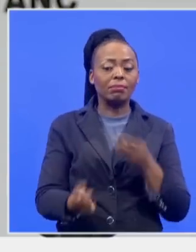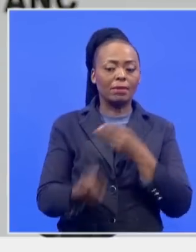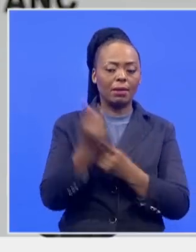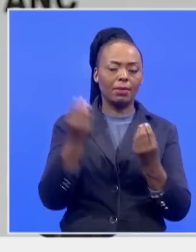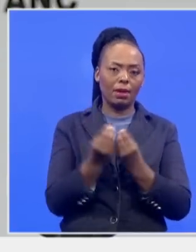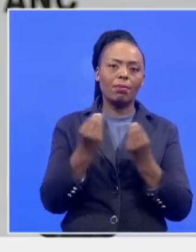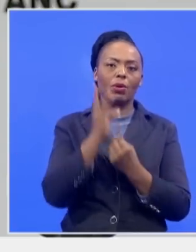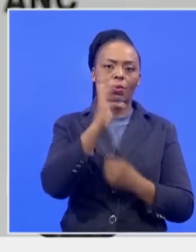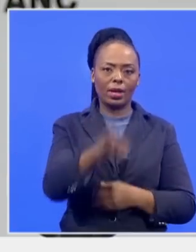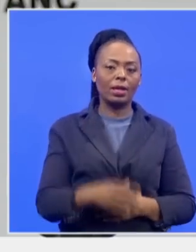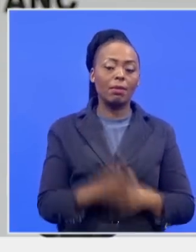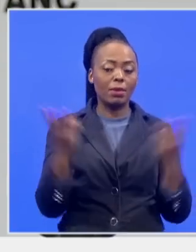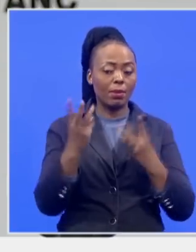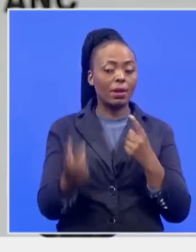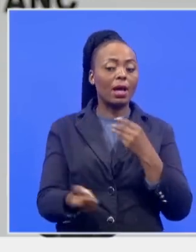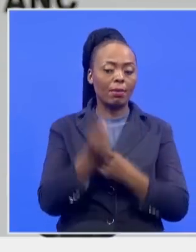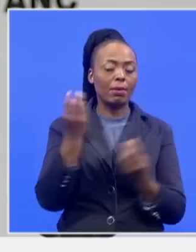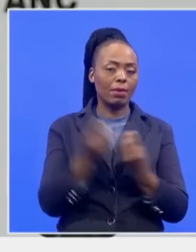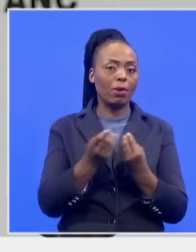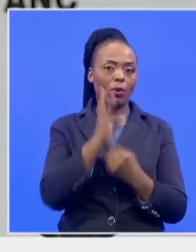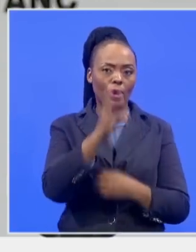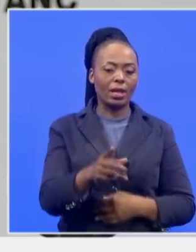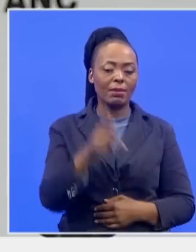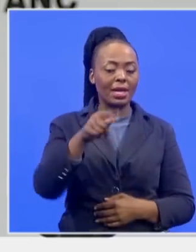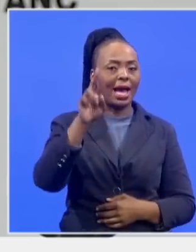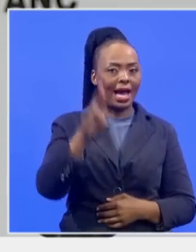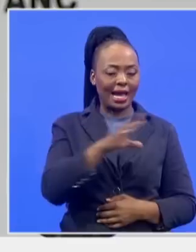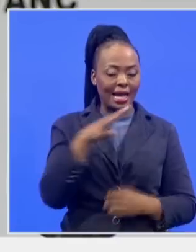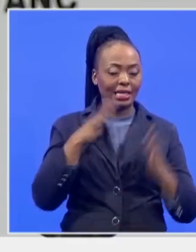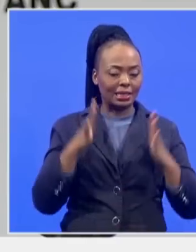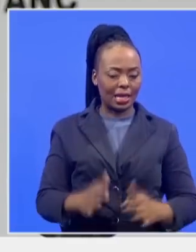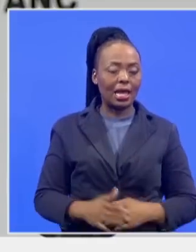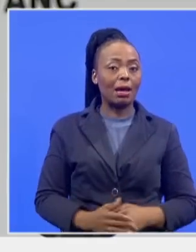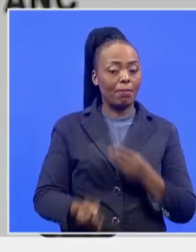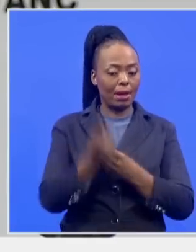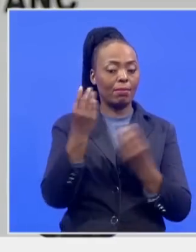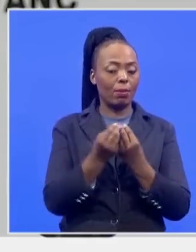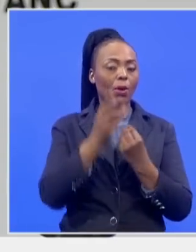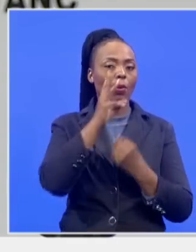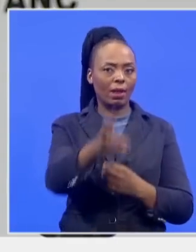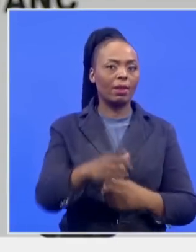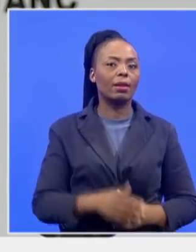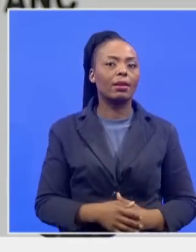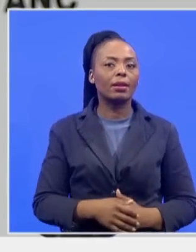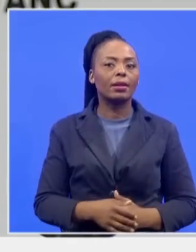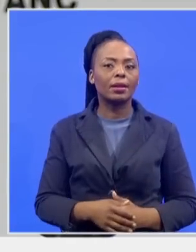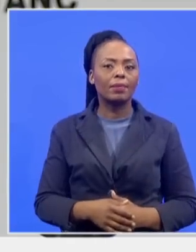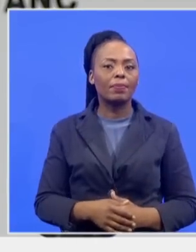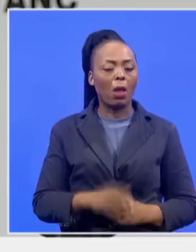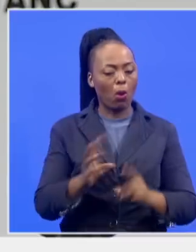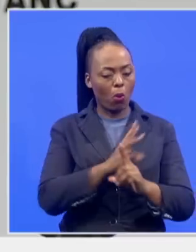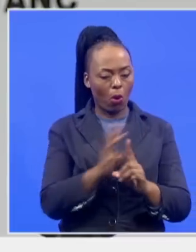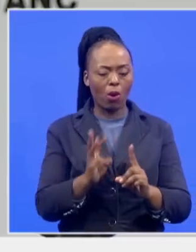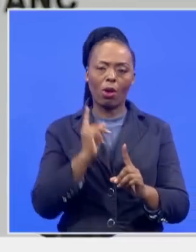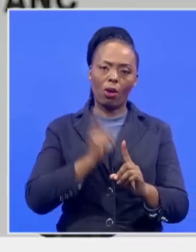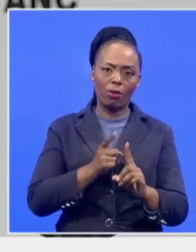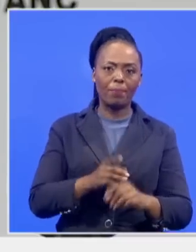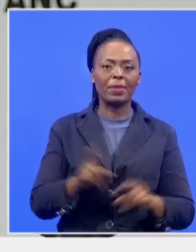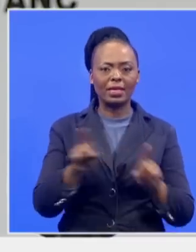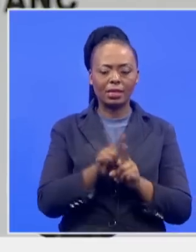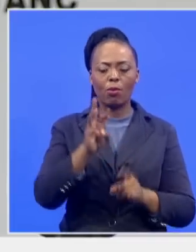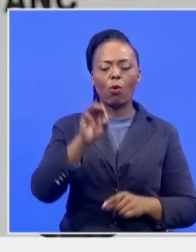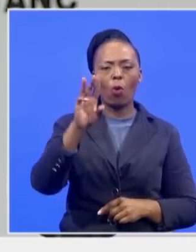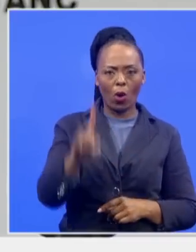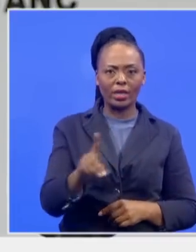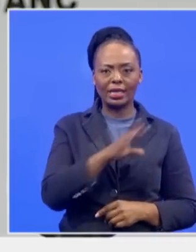consequences. PR councillors will face consequences. And even ward councillors will